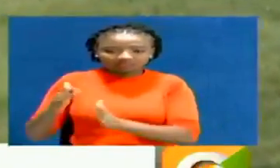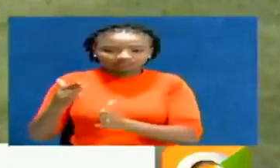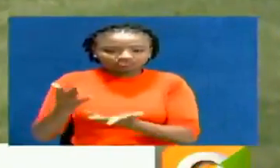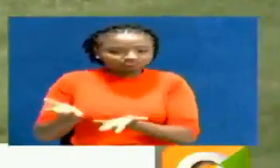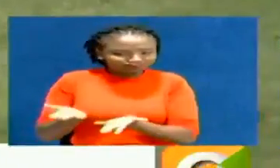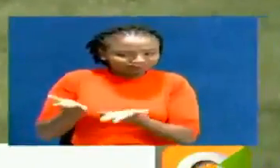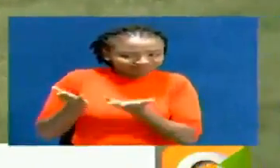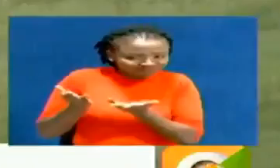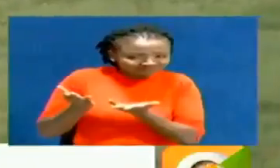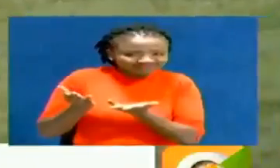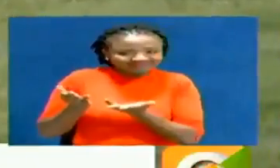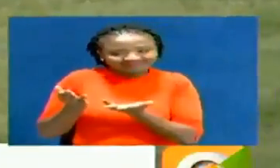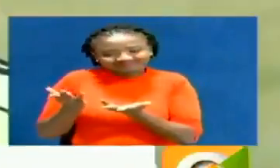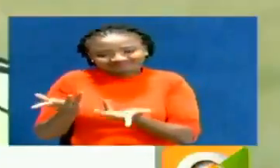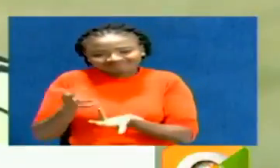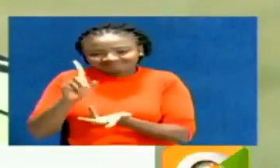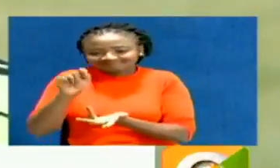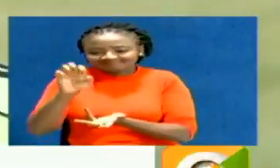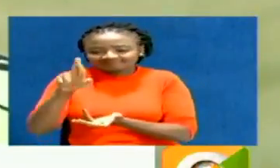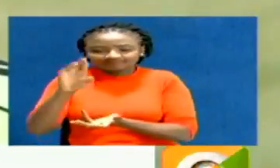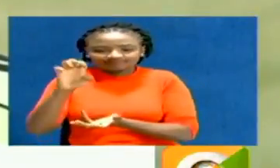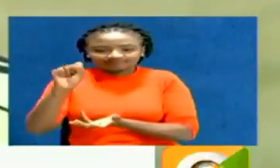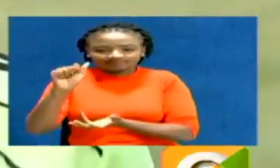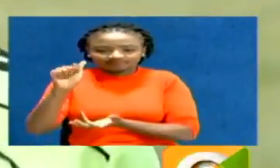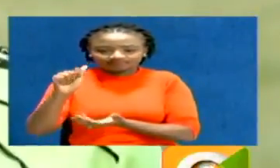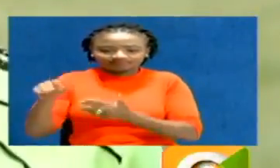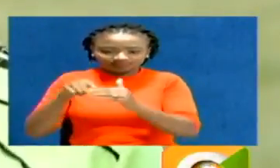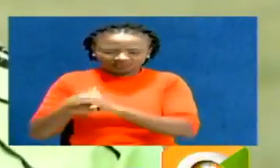Maleve added Gaspo's